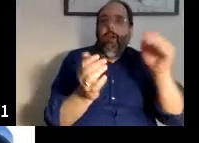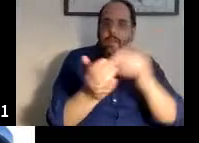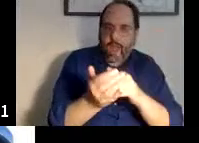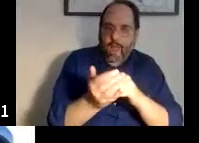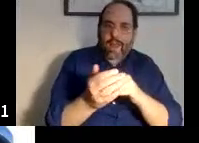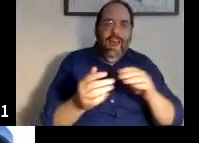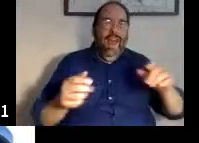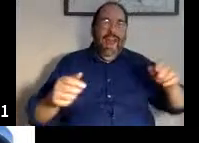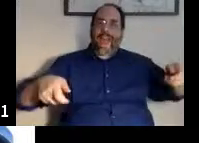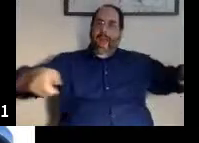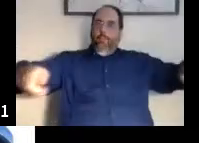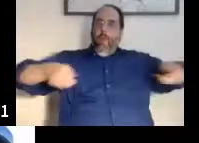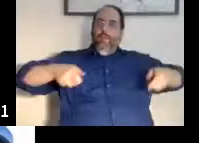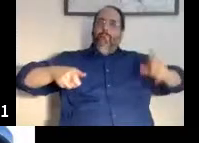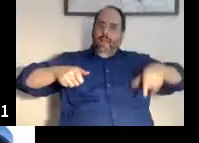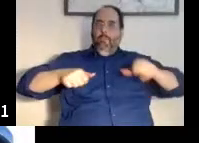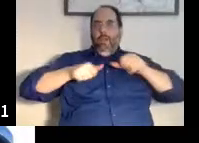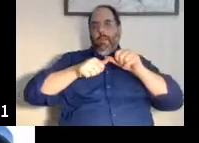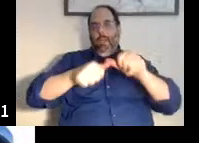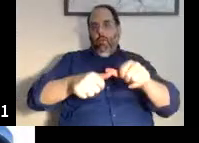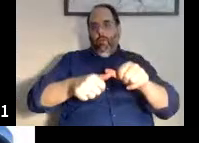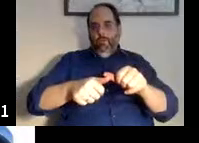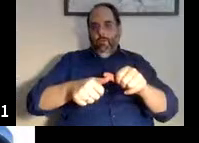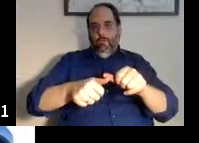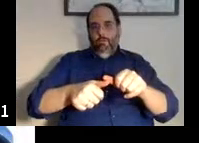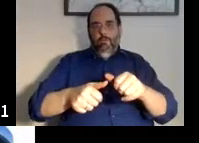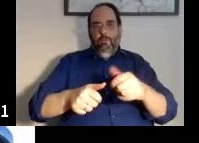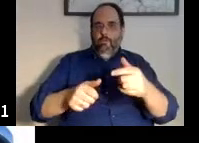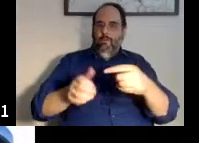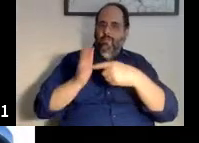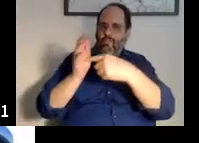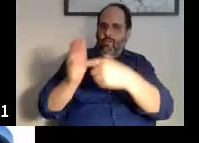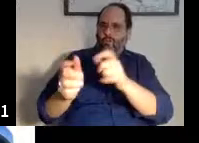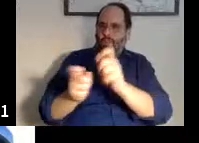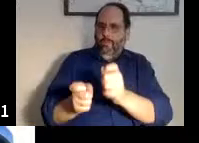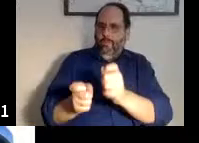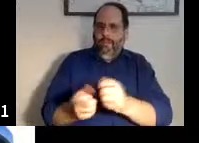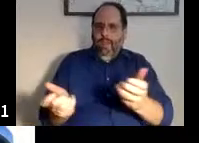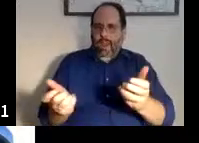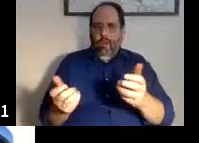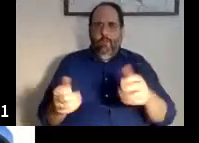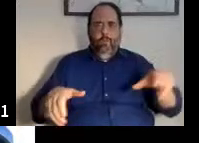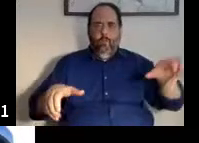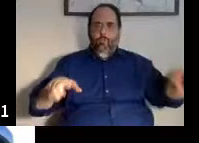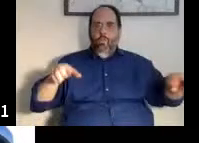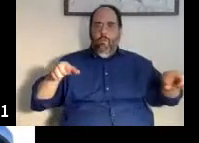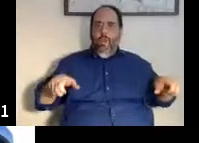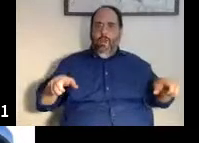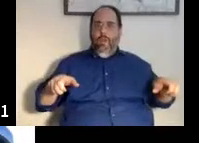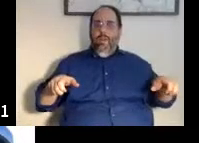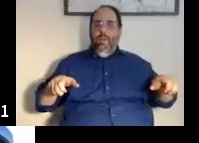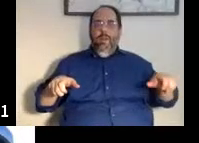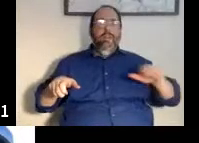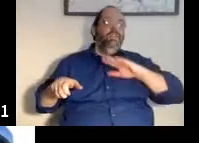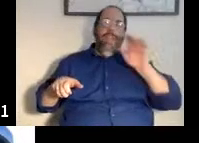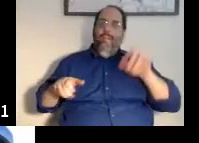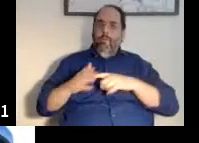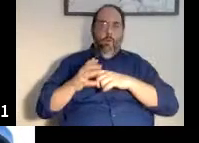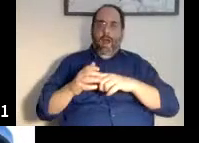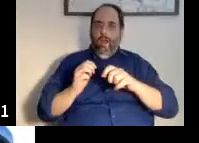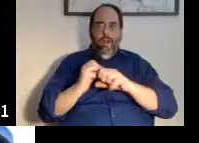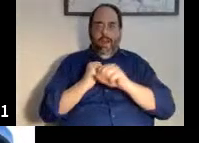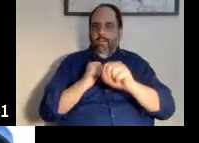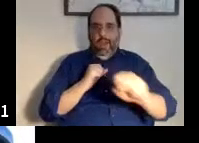to be continuous. Here's tells you about the specifications for the gripping surface. There's never extensions required in handrail